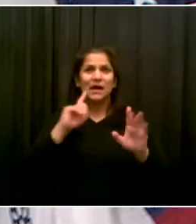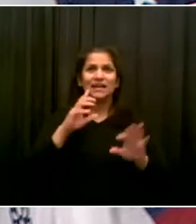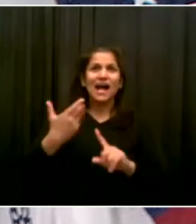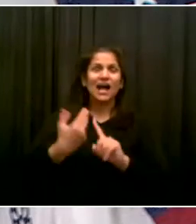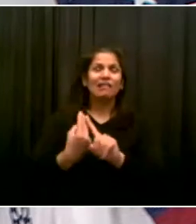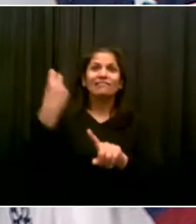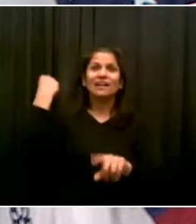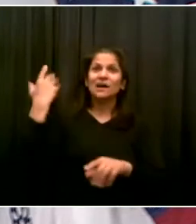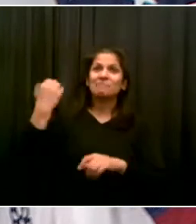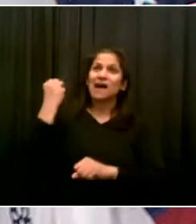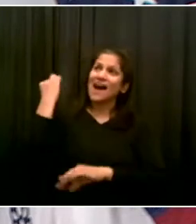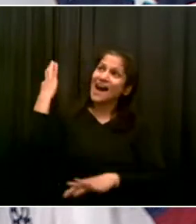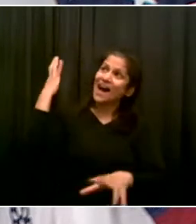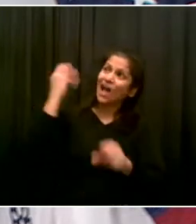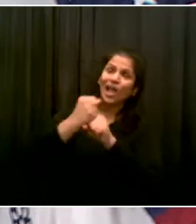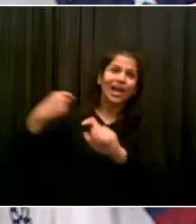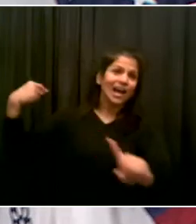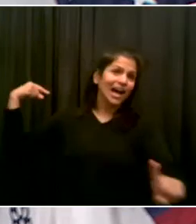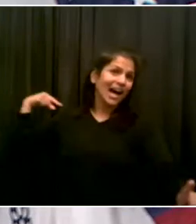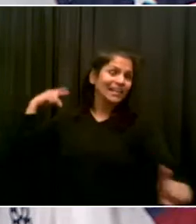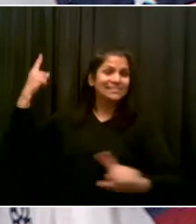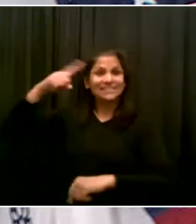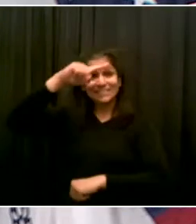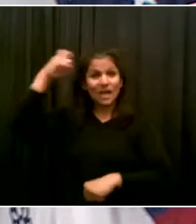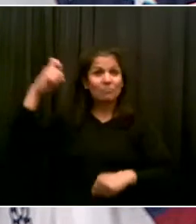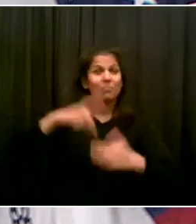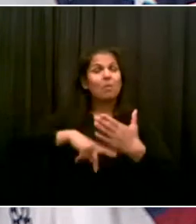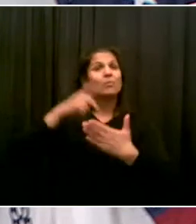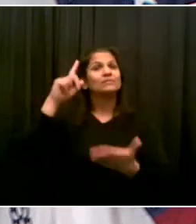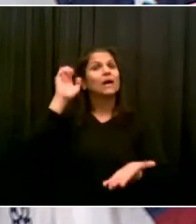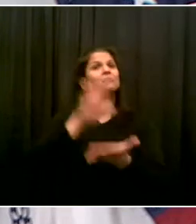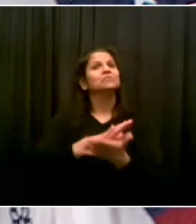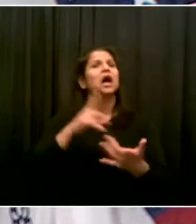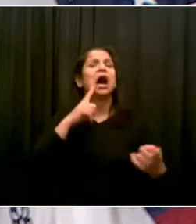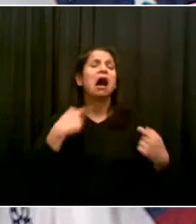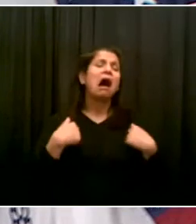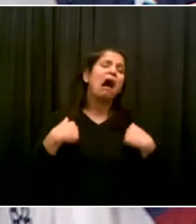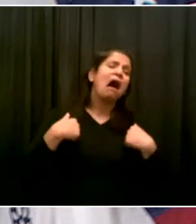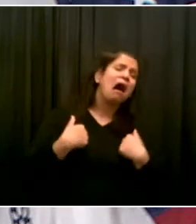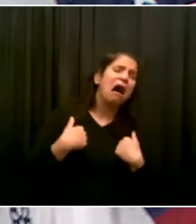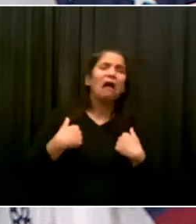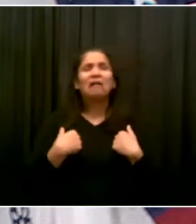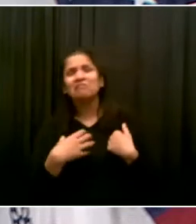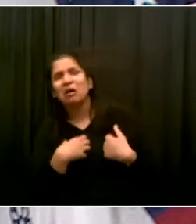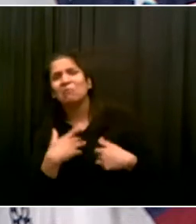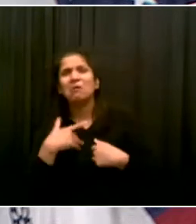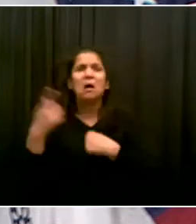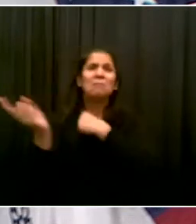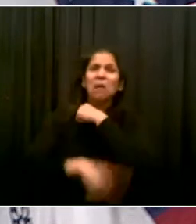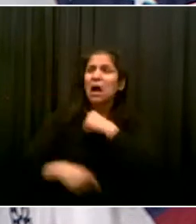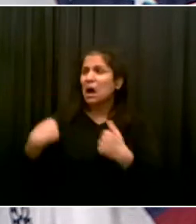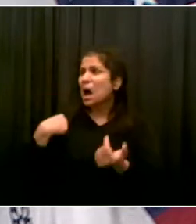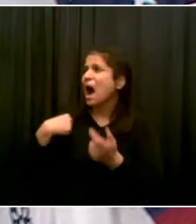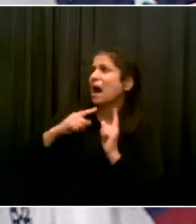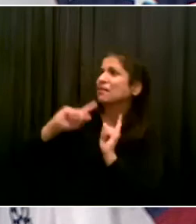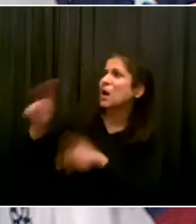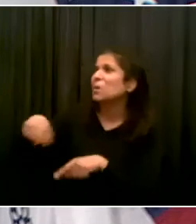remember when I was a kid, summer school was considered something, well, if a kid didn't do well, they end up in summer school. It was almost like a